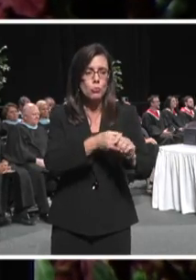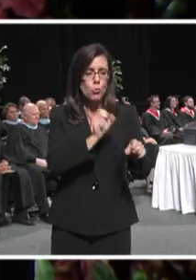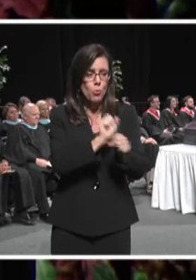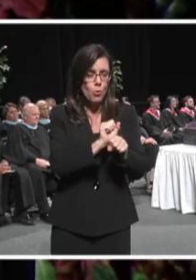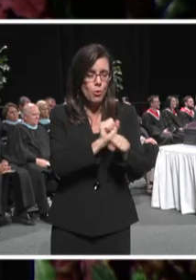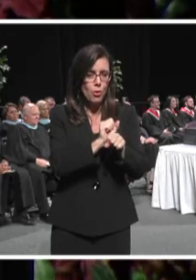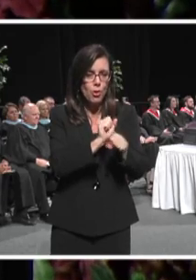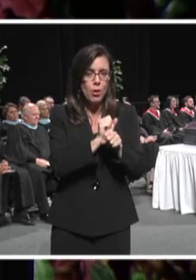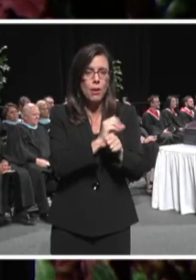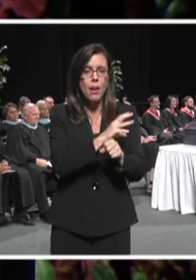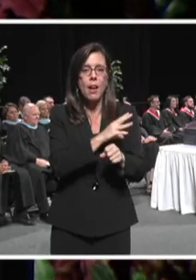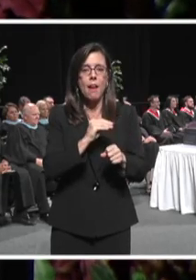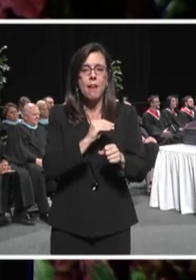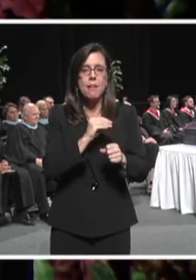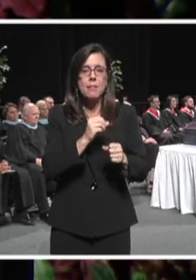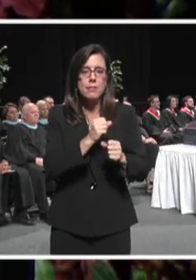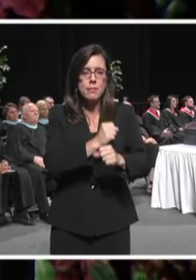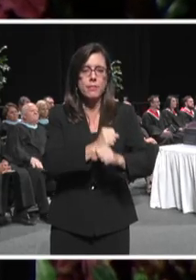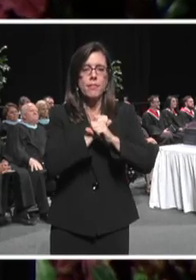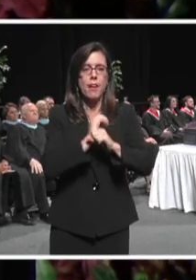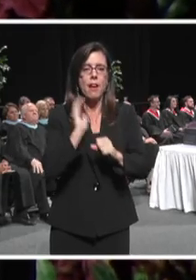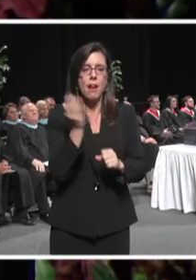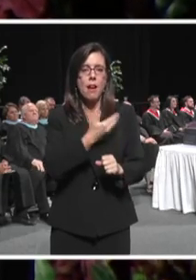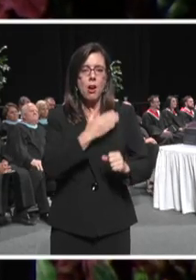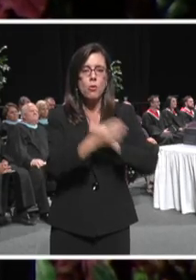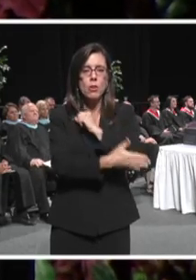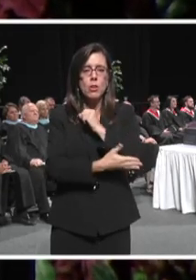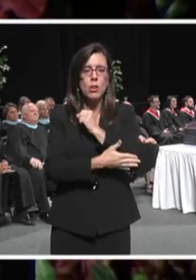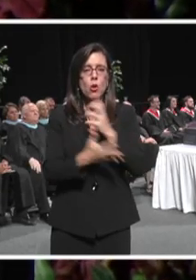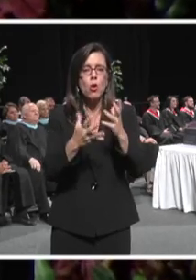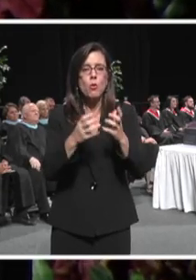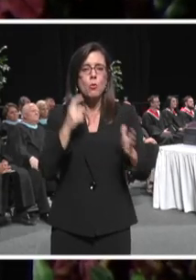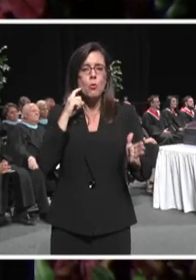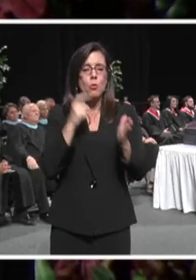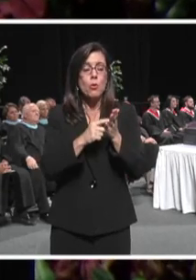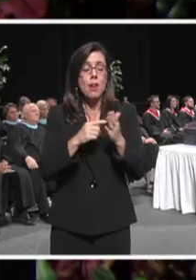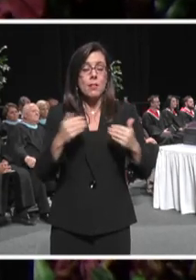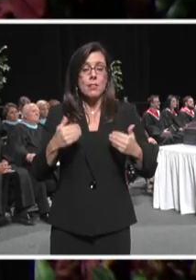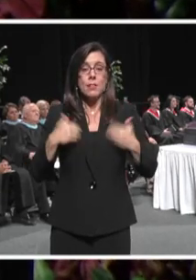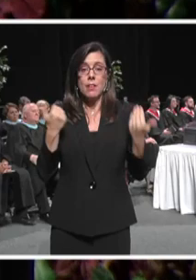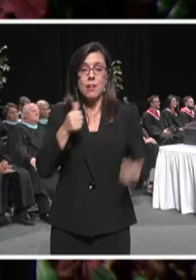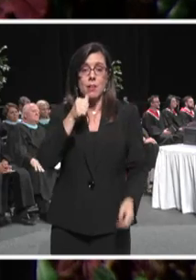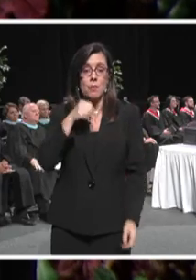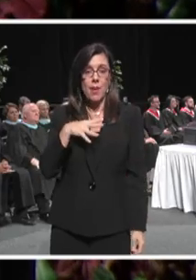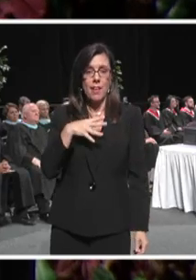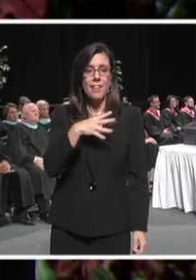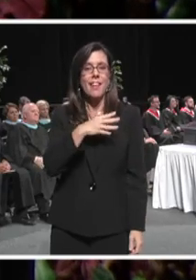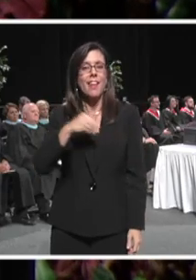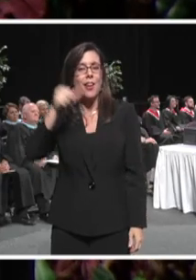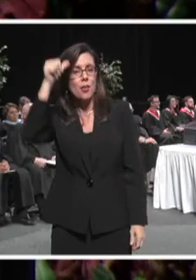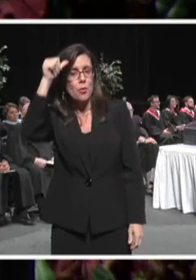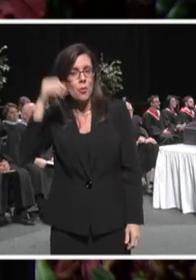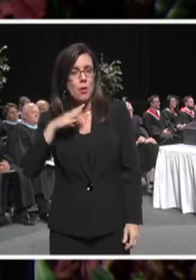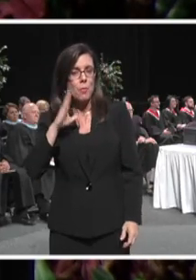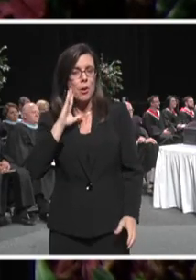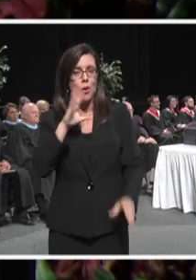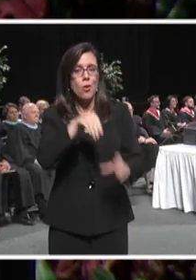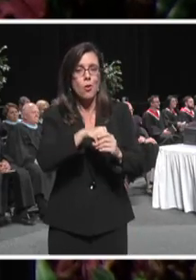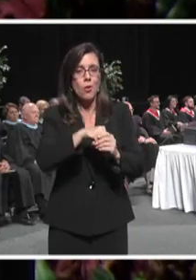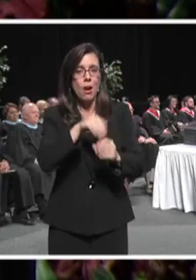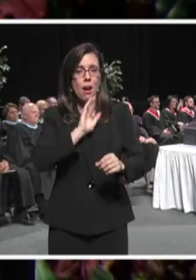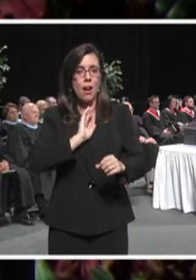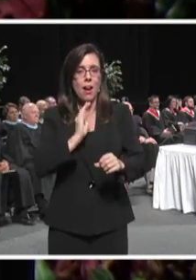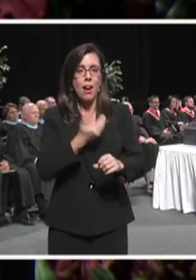workforce, and defend our country. We would like to recognize the young men and women who will be joining our